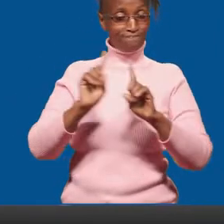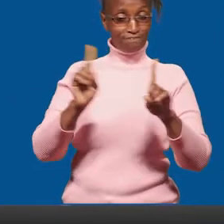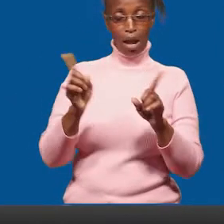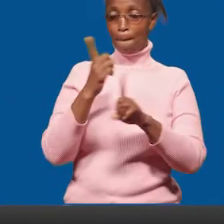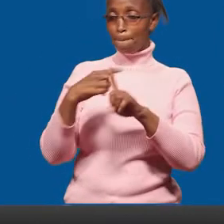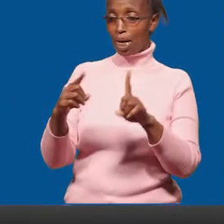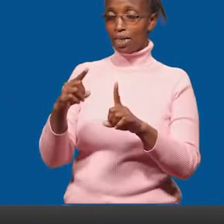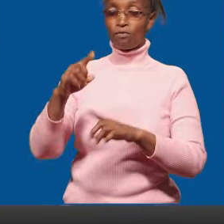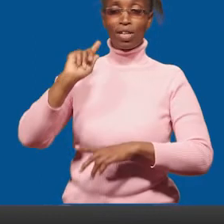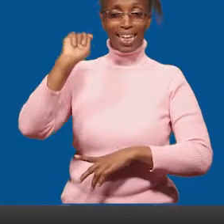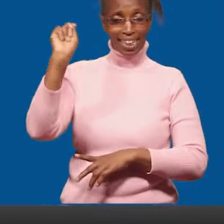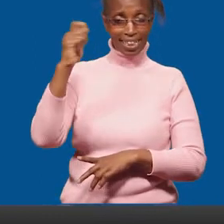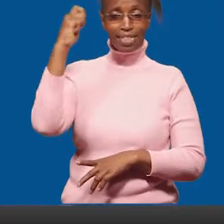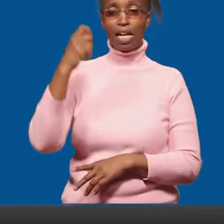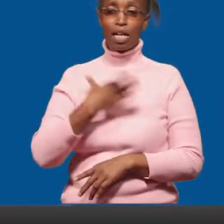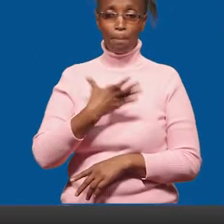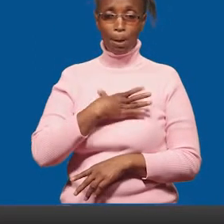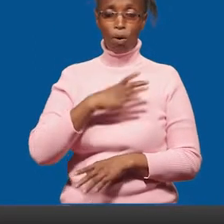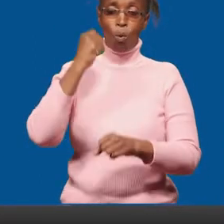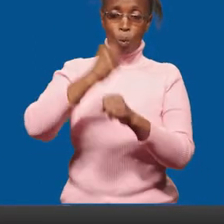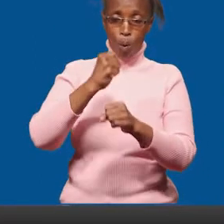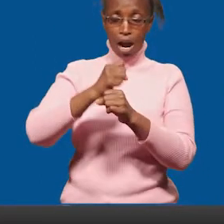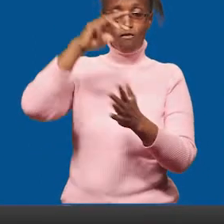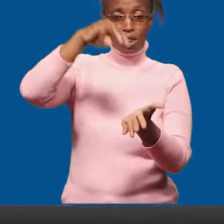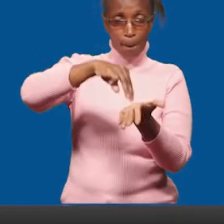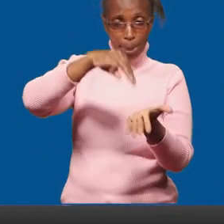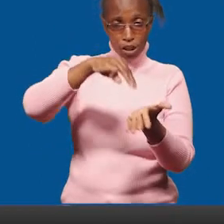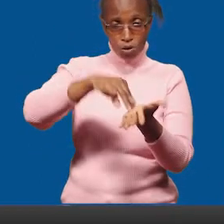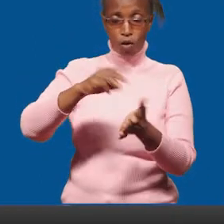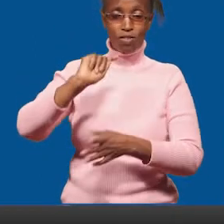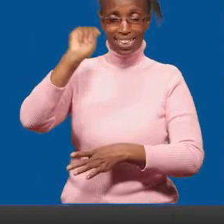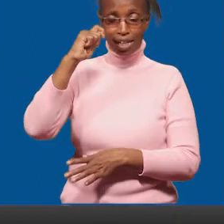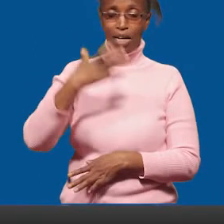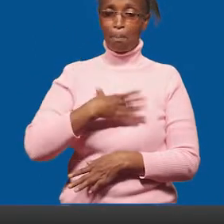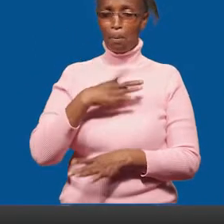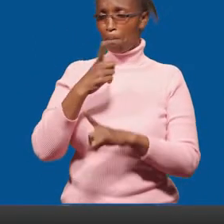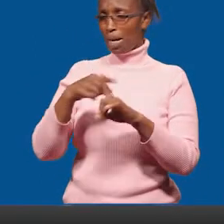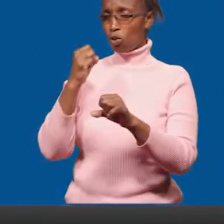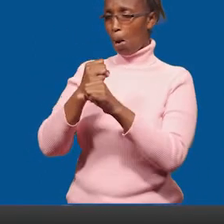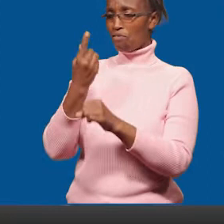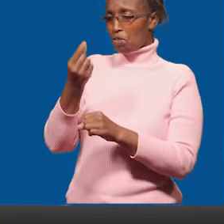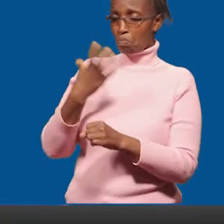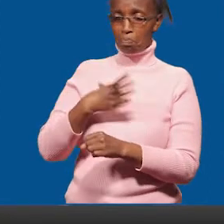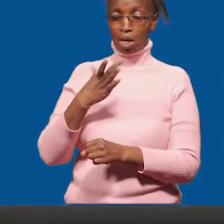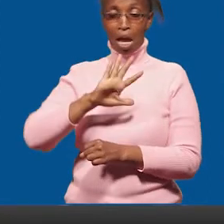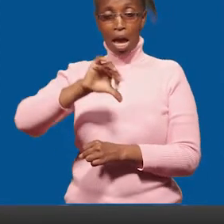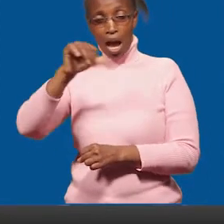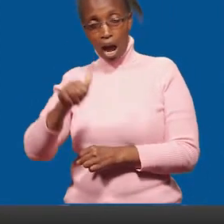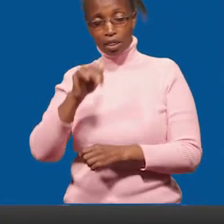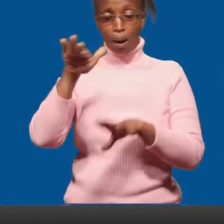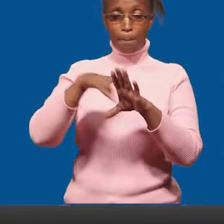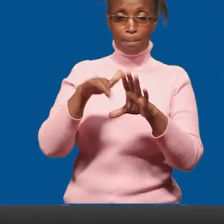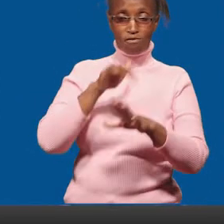of the Kenyan people to work for the millions of the Kenyan people rather than work for a few.